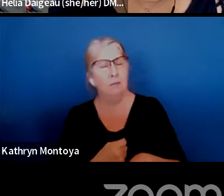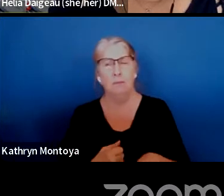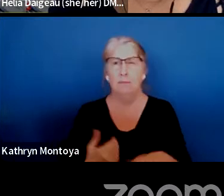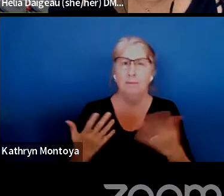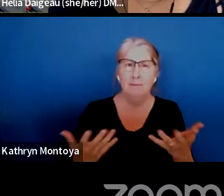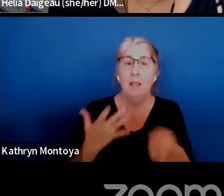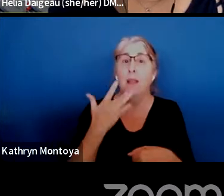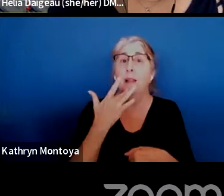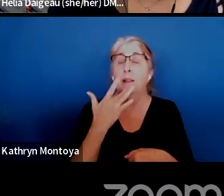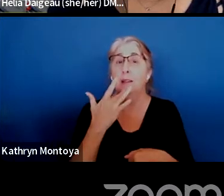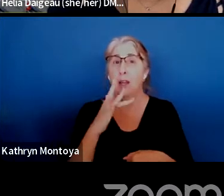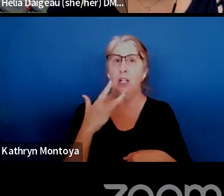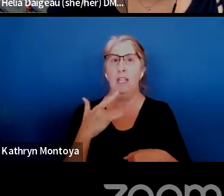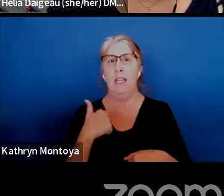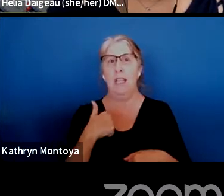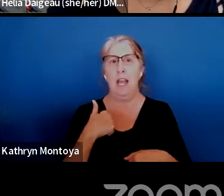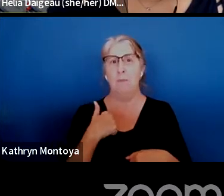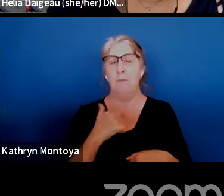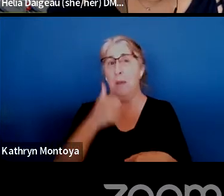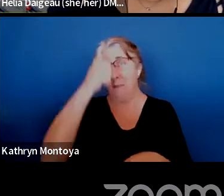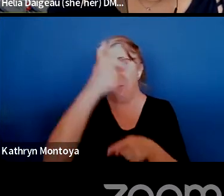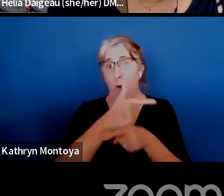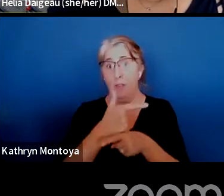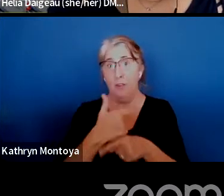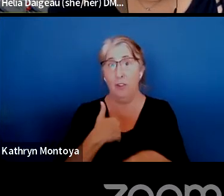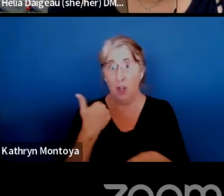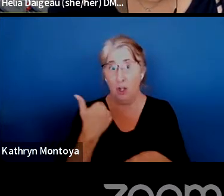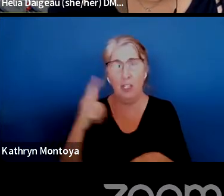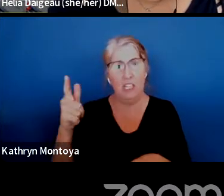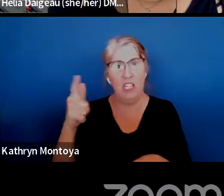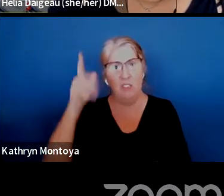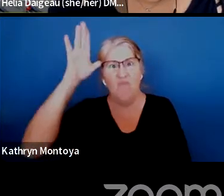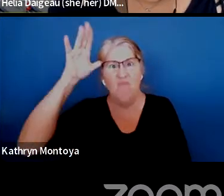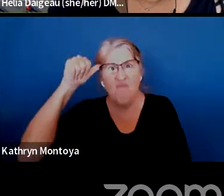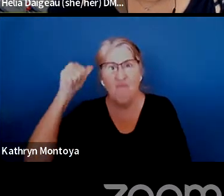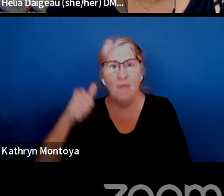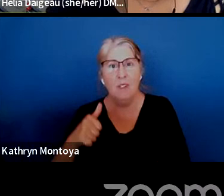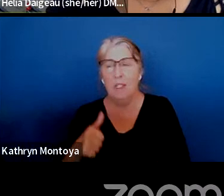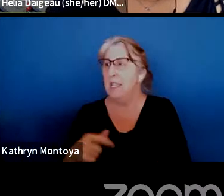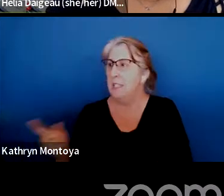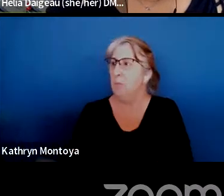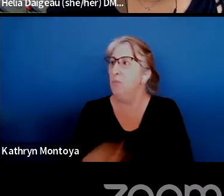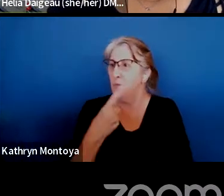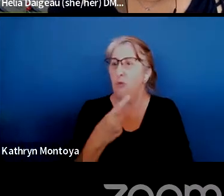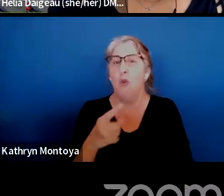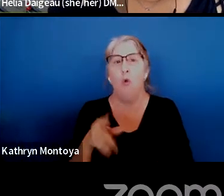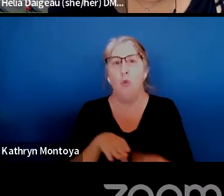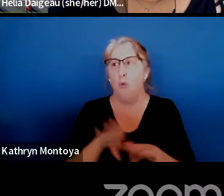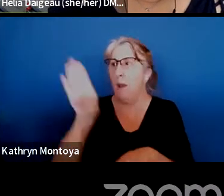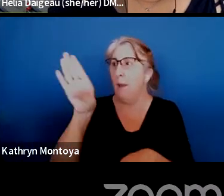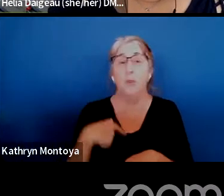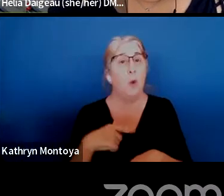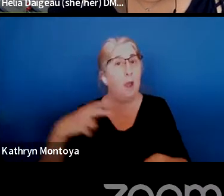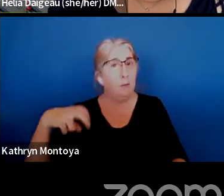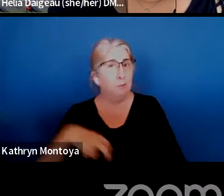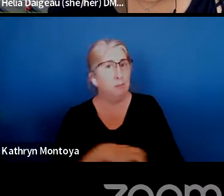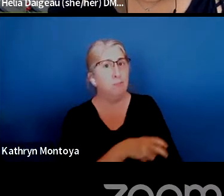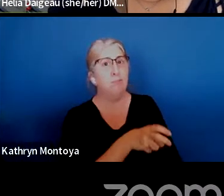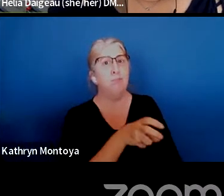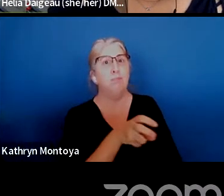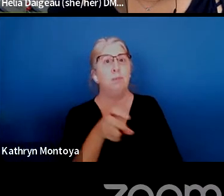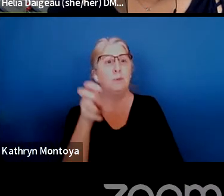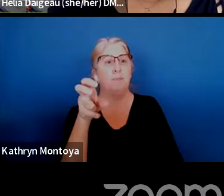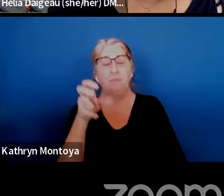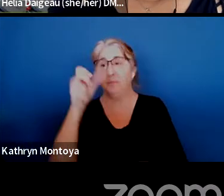a rebellious young brother. And he said, Carrie, go to the ramp. And so I rolled up to the ramp, and